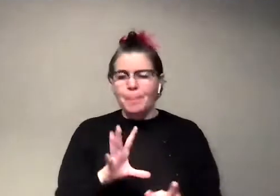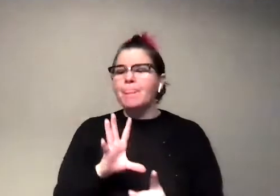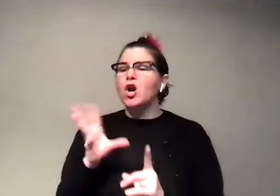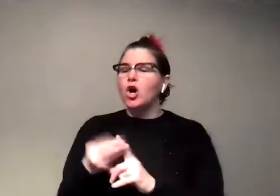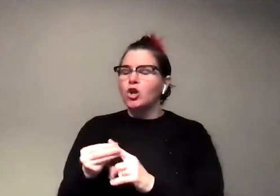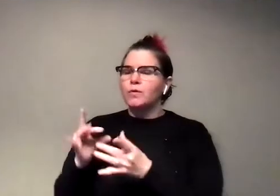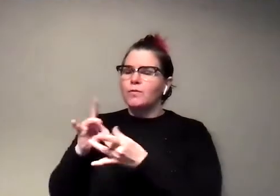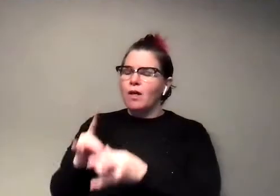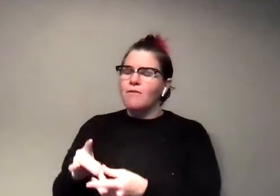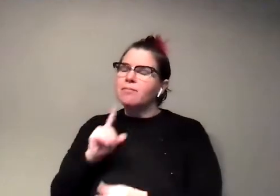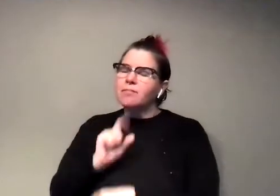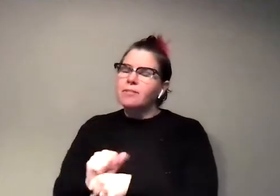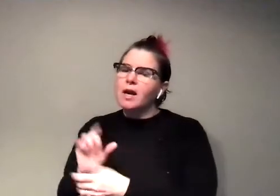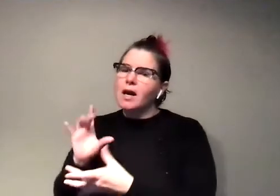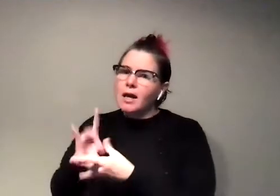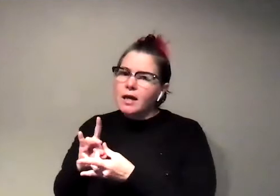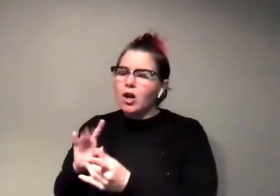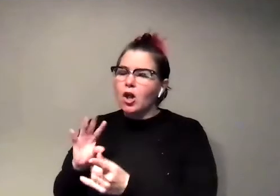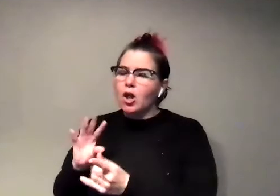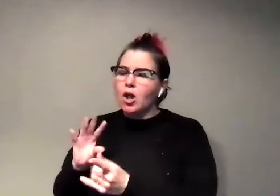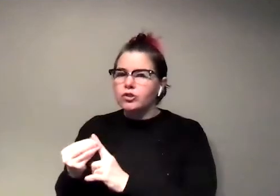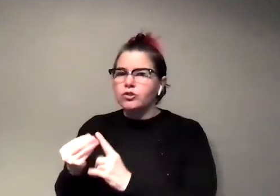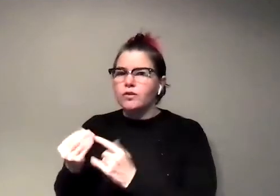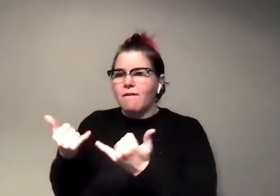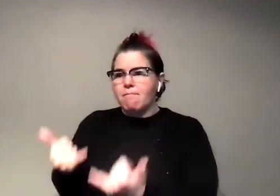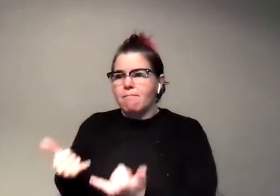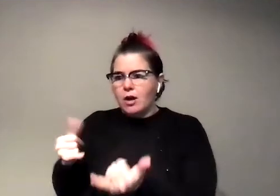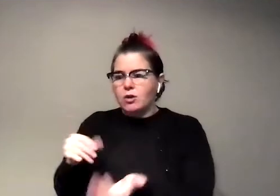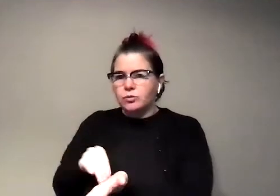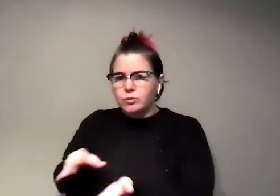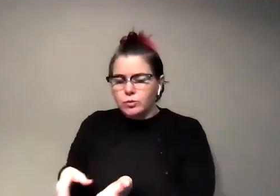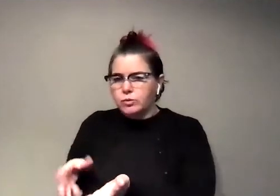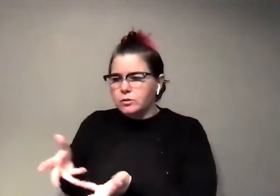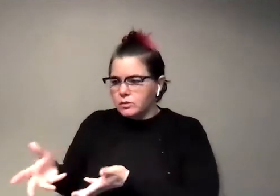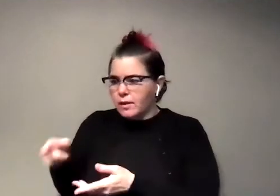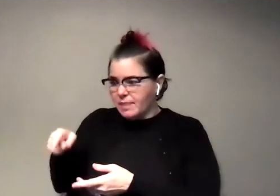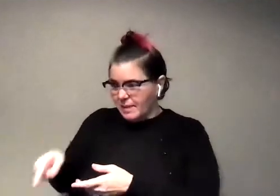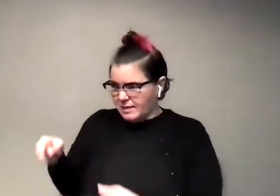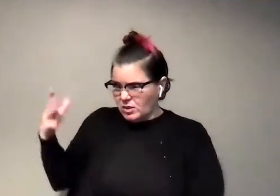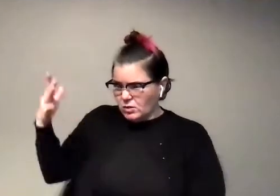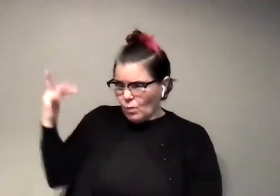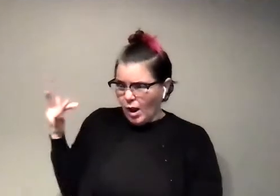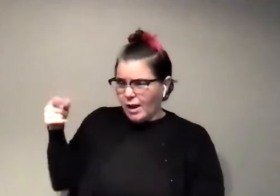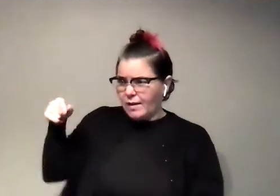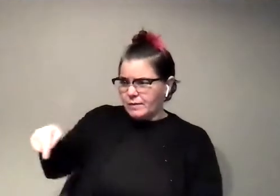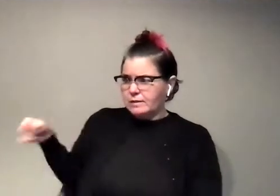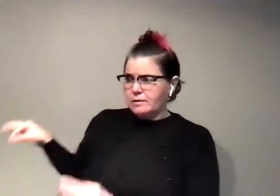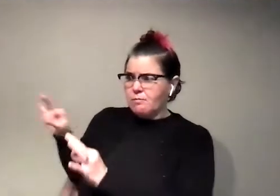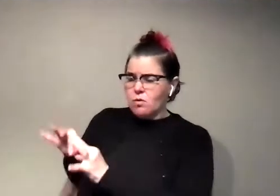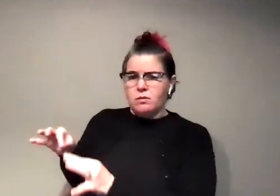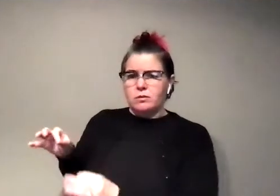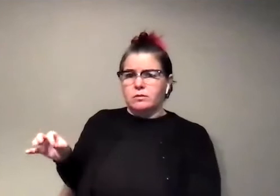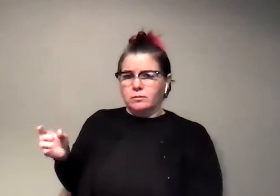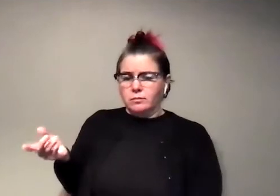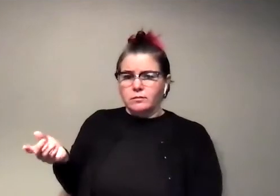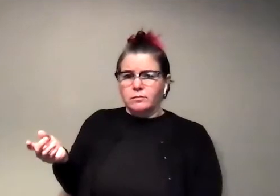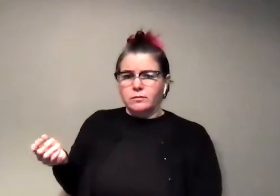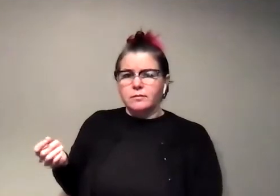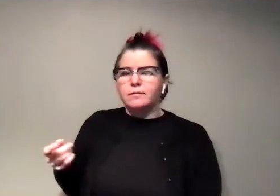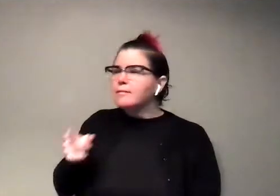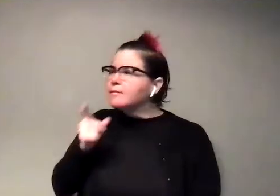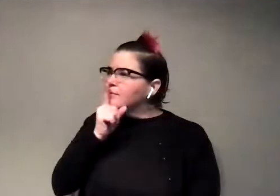actually connecting to the culture of modern students and saying, this is why this is important, right? You don't just